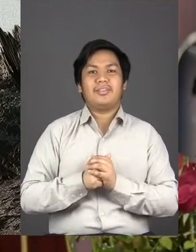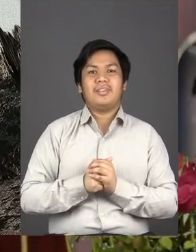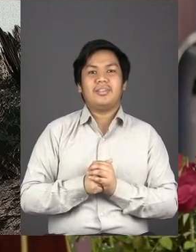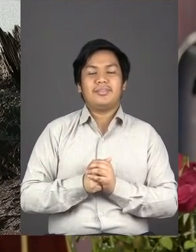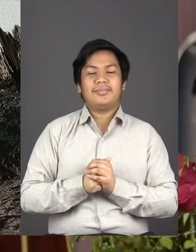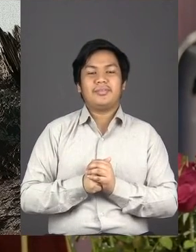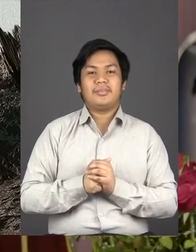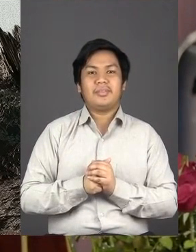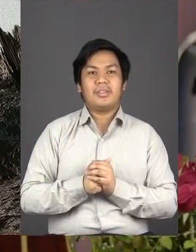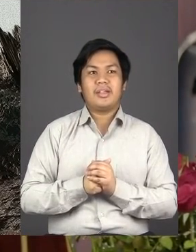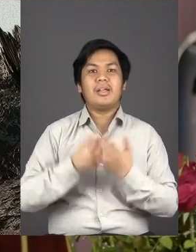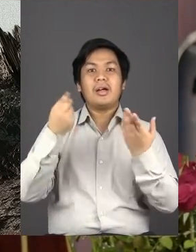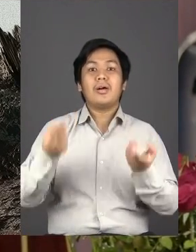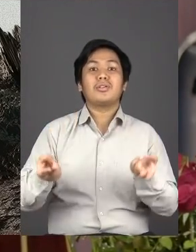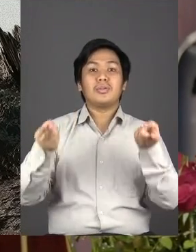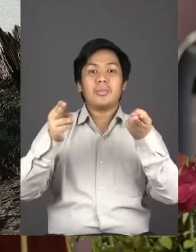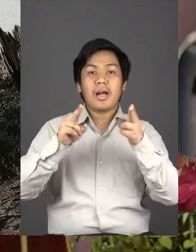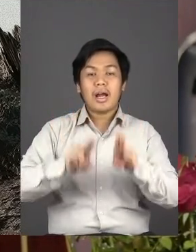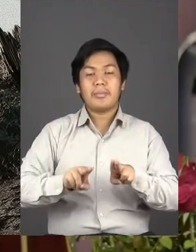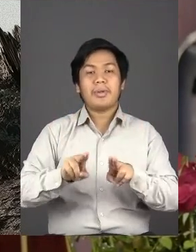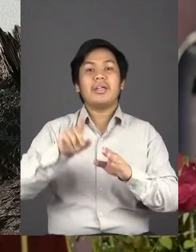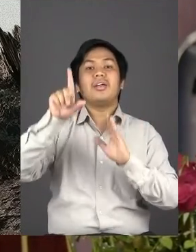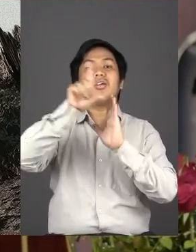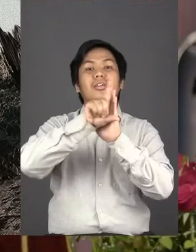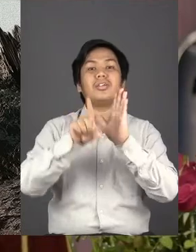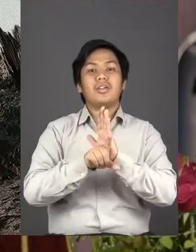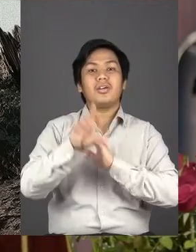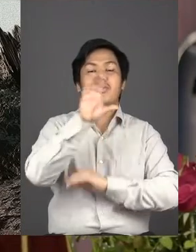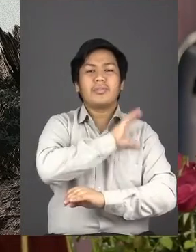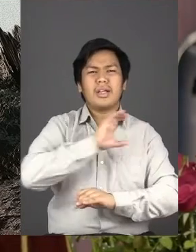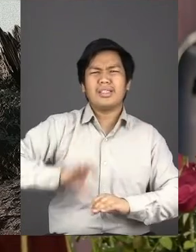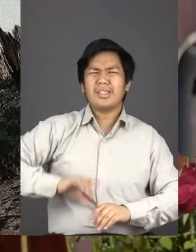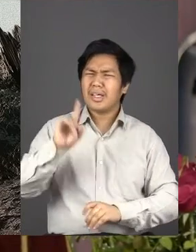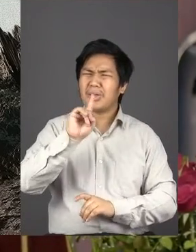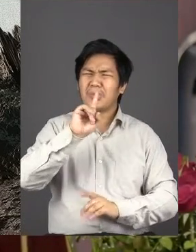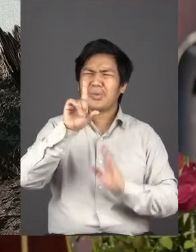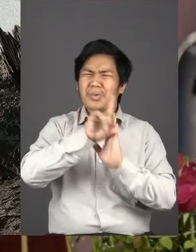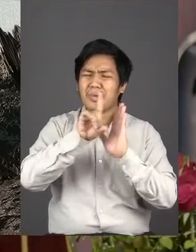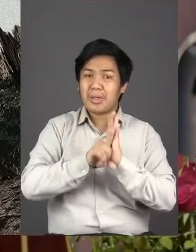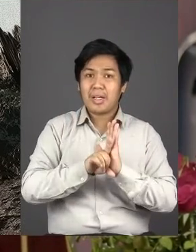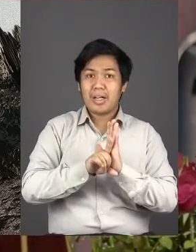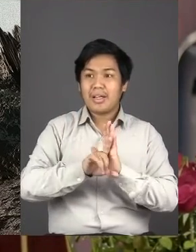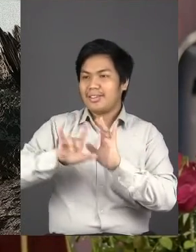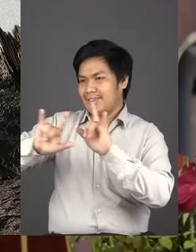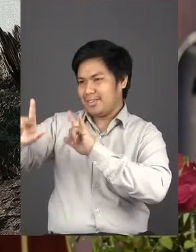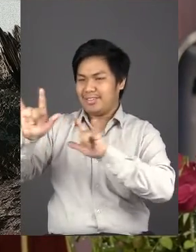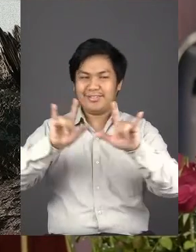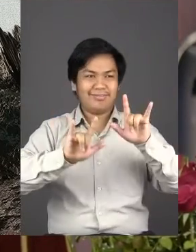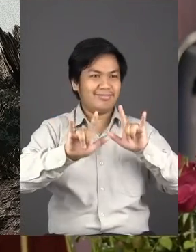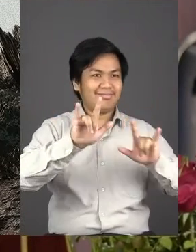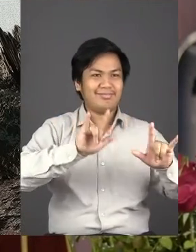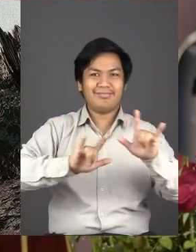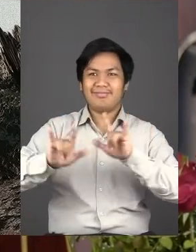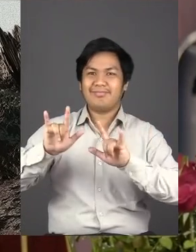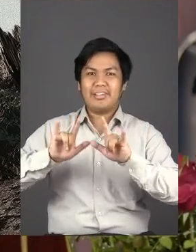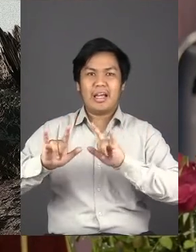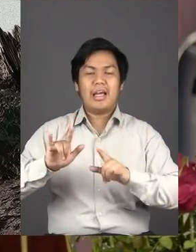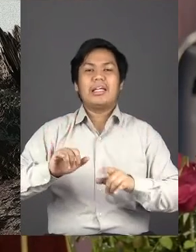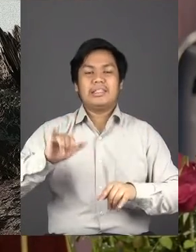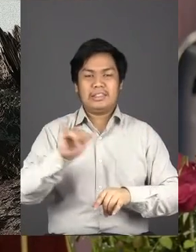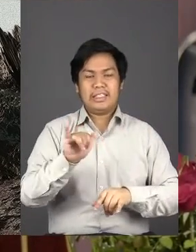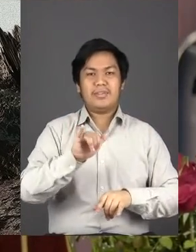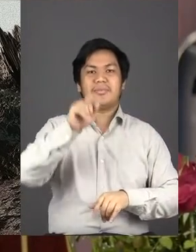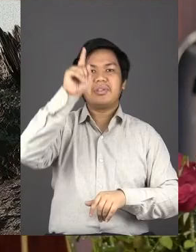So fulfill the law of Christ. Ano yung law na yun? Love one another as I have loved